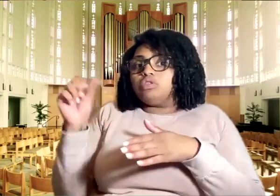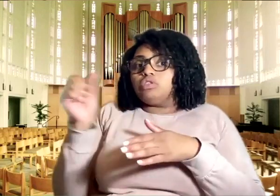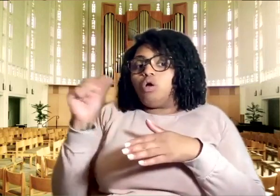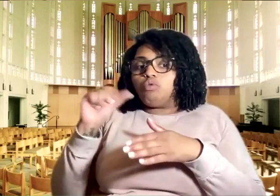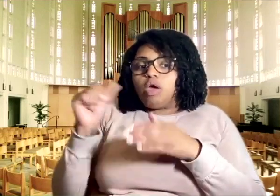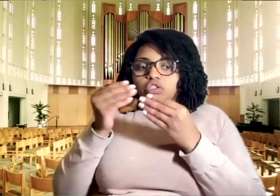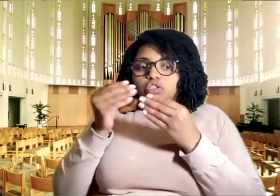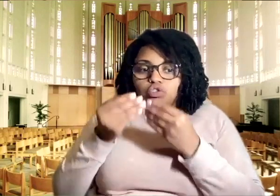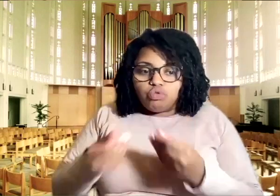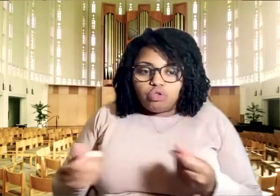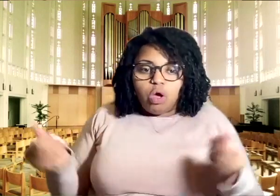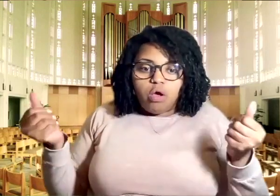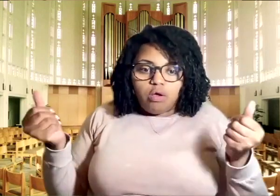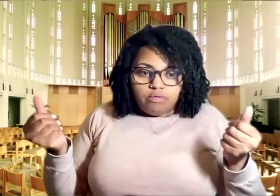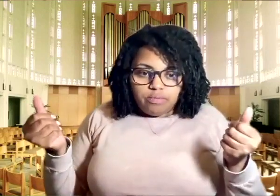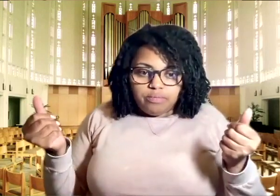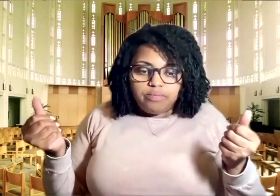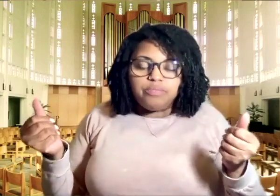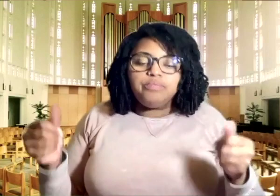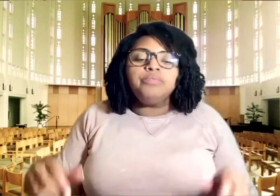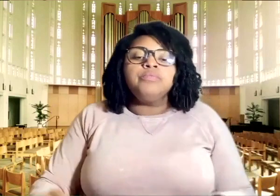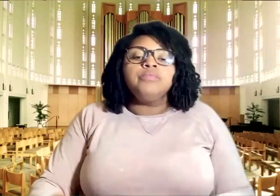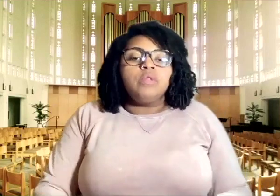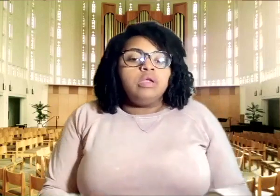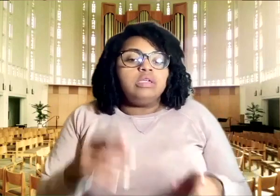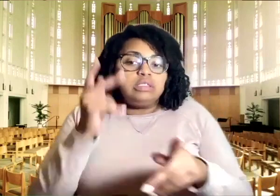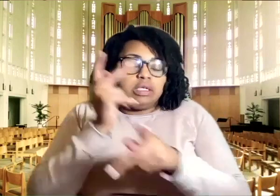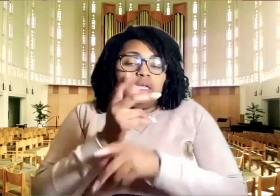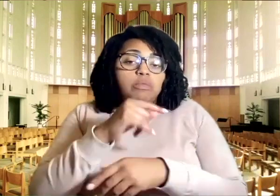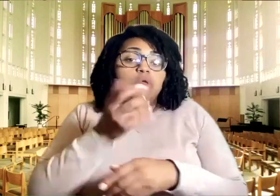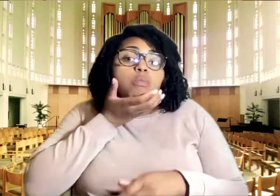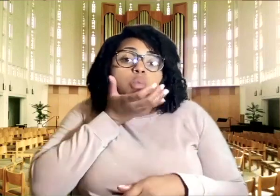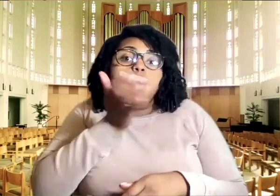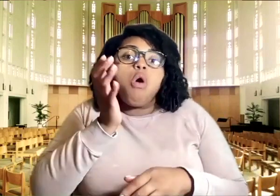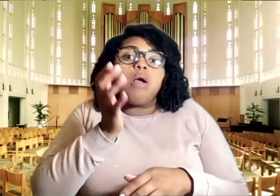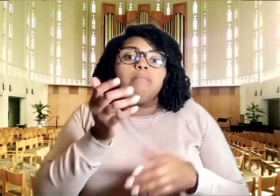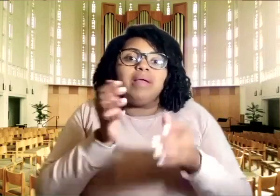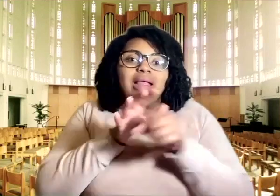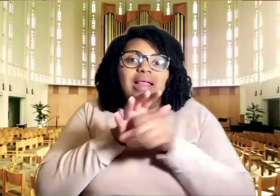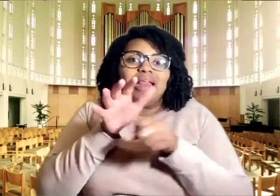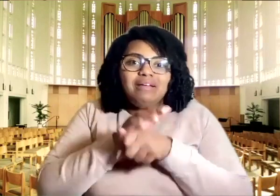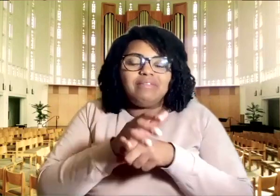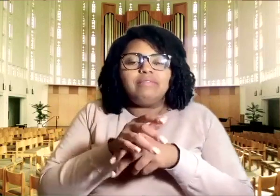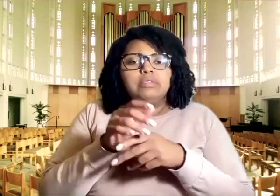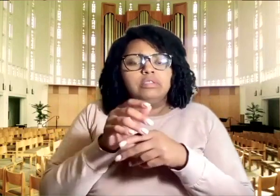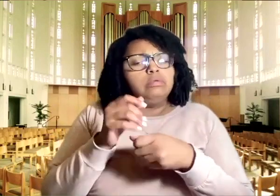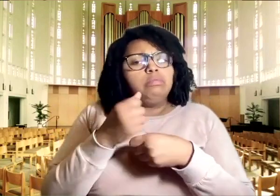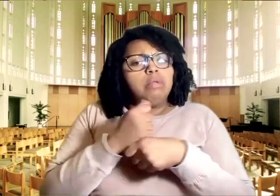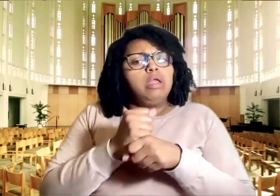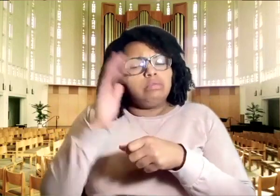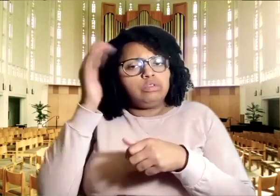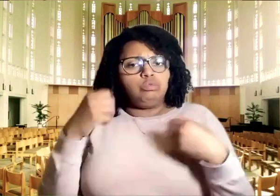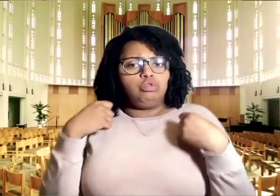enough so that they can still appear to be strong.